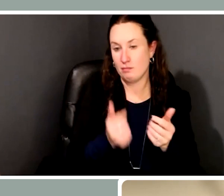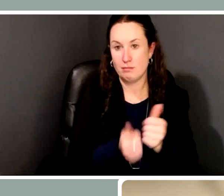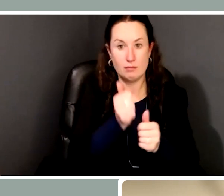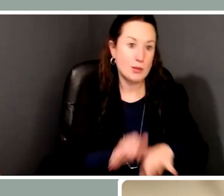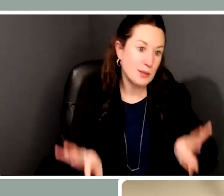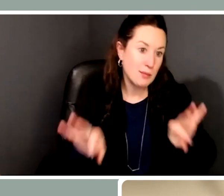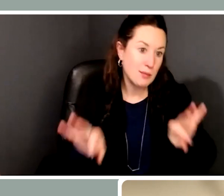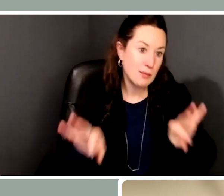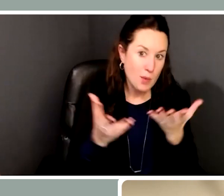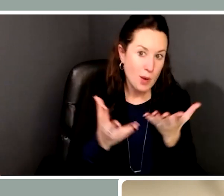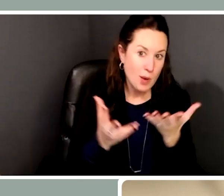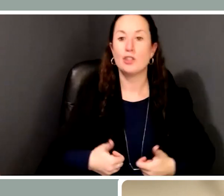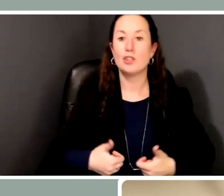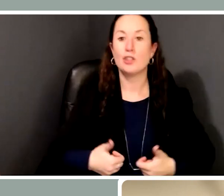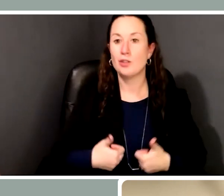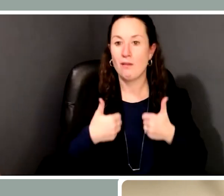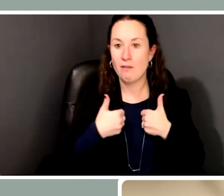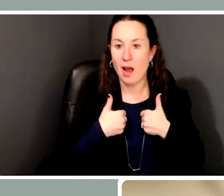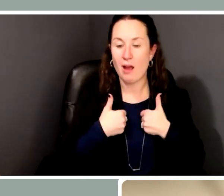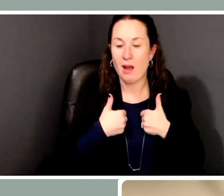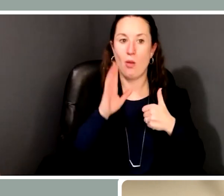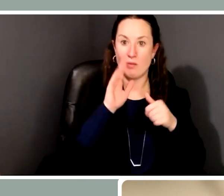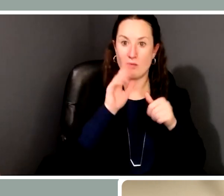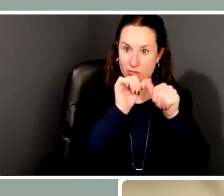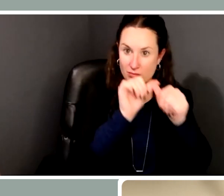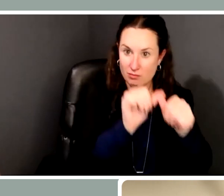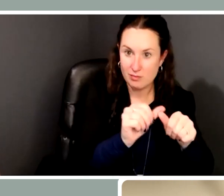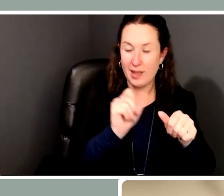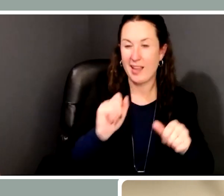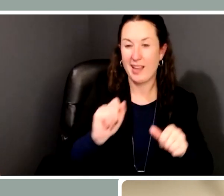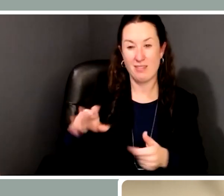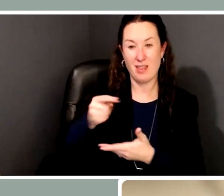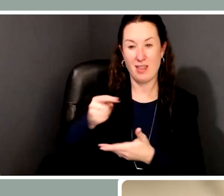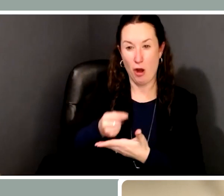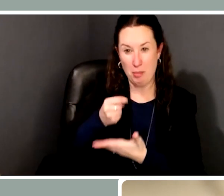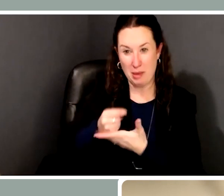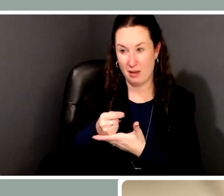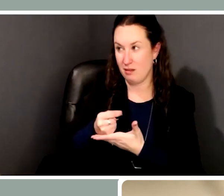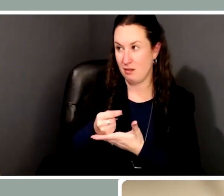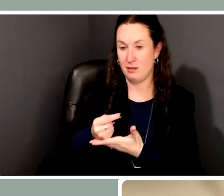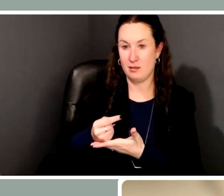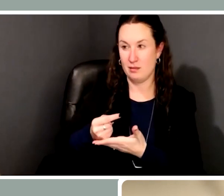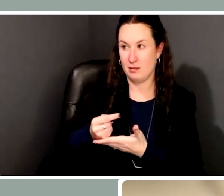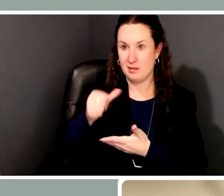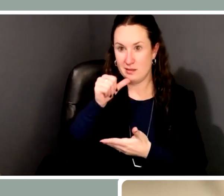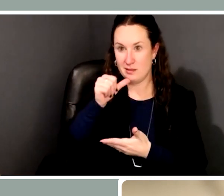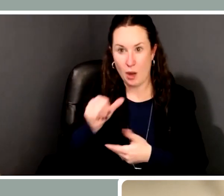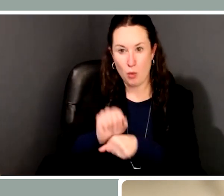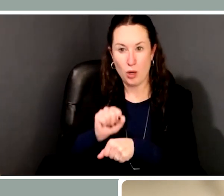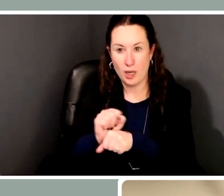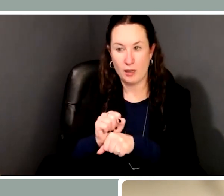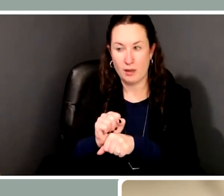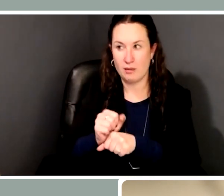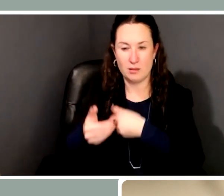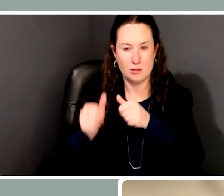prolong survival? If you got off of a therapy that was no longer working early and got on something that worked, could that prolong survival? And then the other thing that's obviously clear